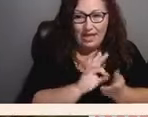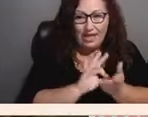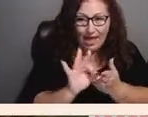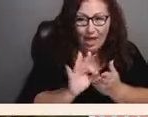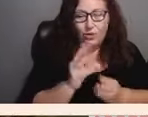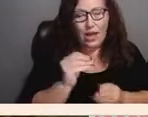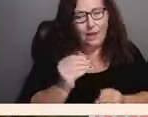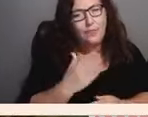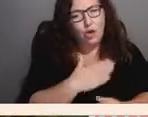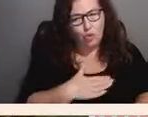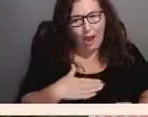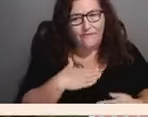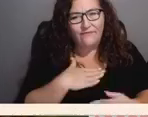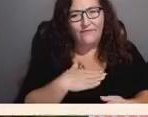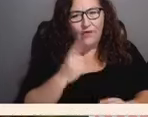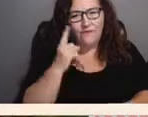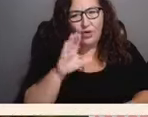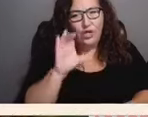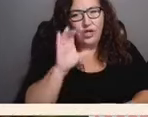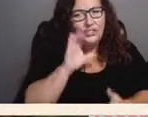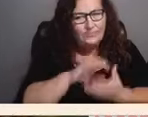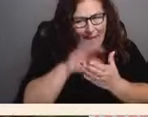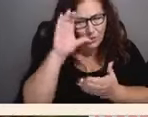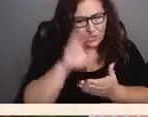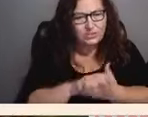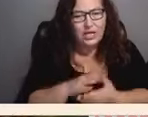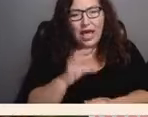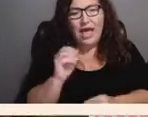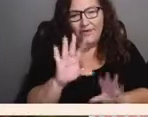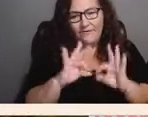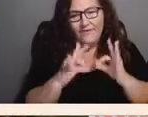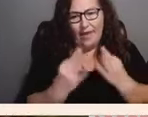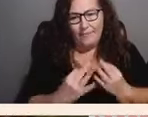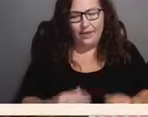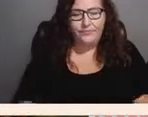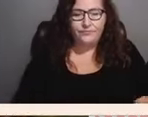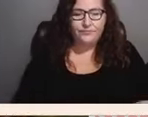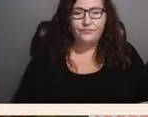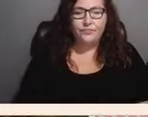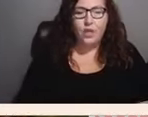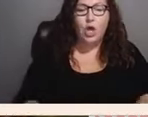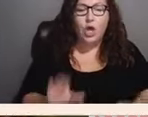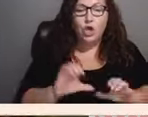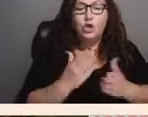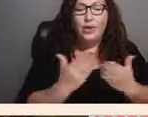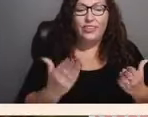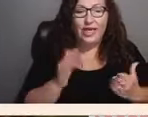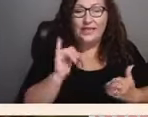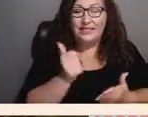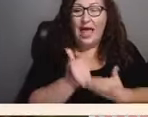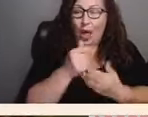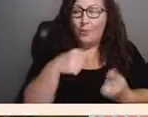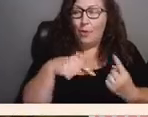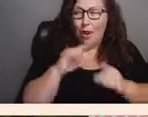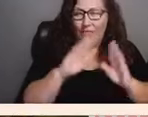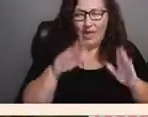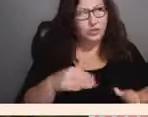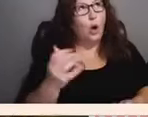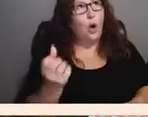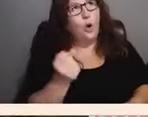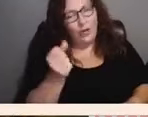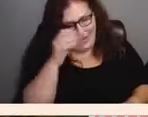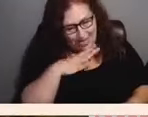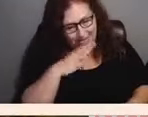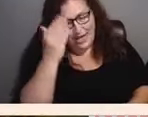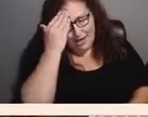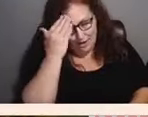grateful for your spouse and family. Doing things to help around the house. Hold it, guys. Okay.